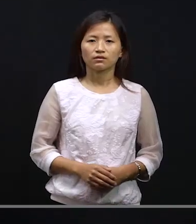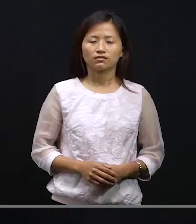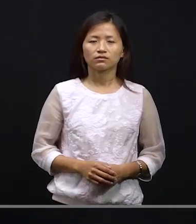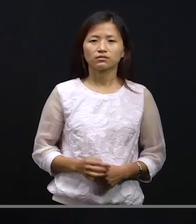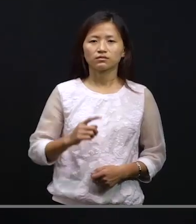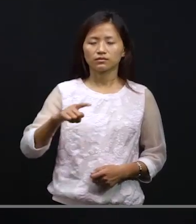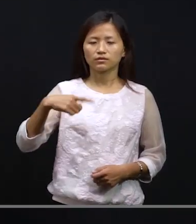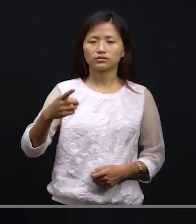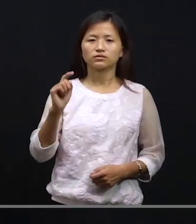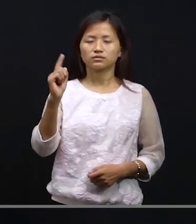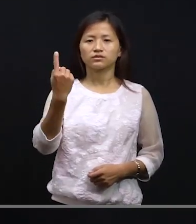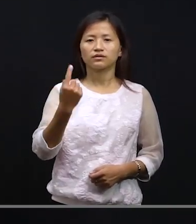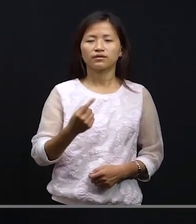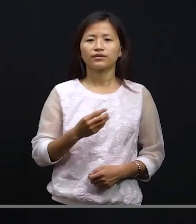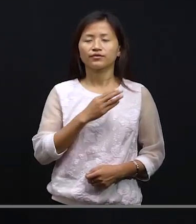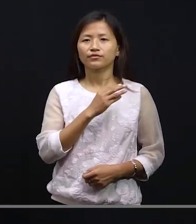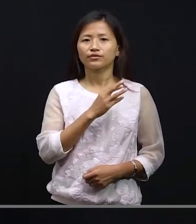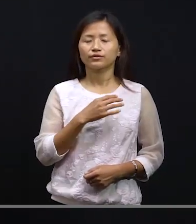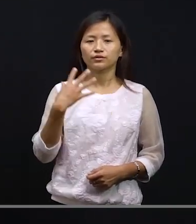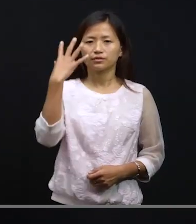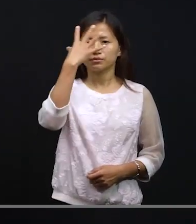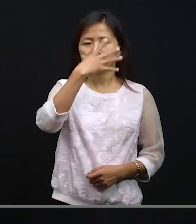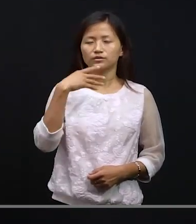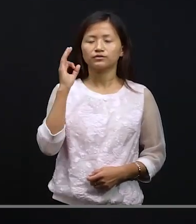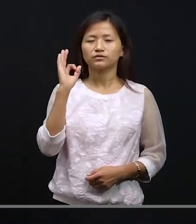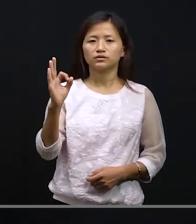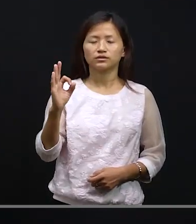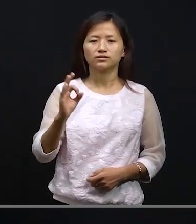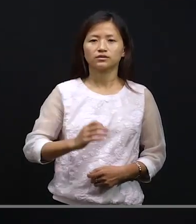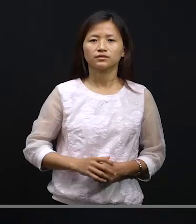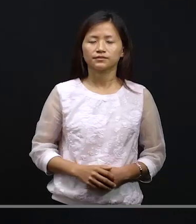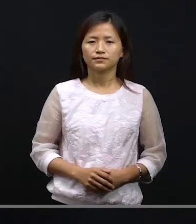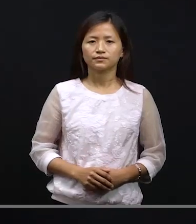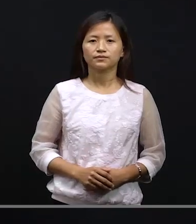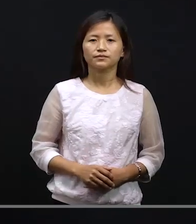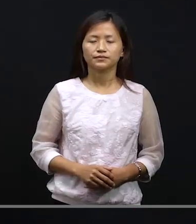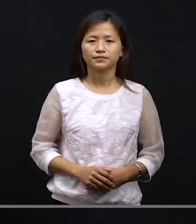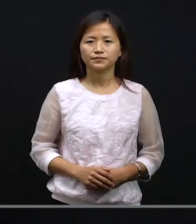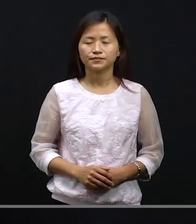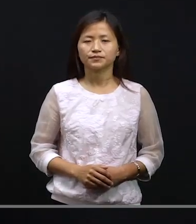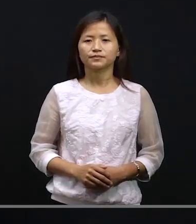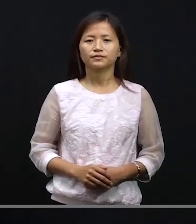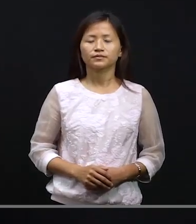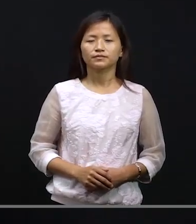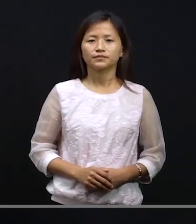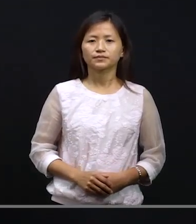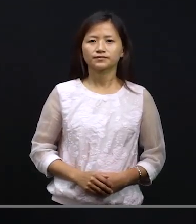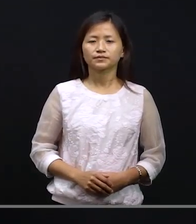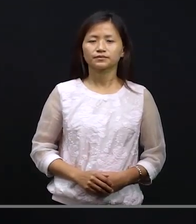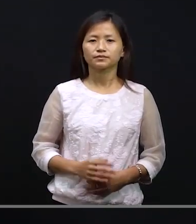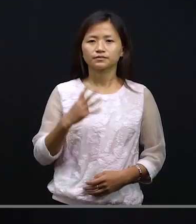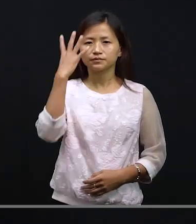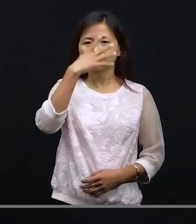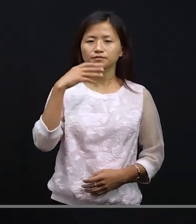see that a fair maid came out of the hedges. So he presents a beautiful scenery here. He presents